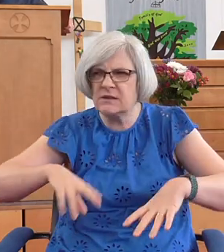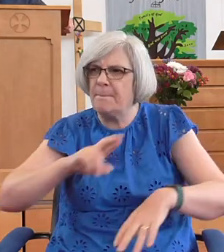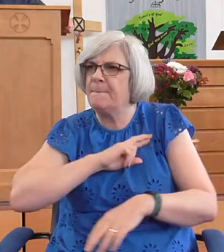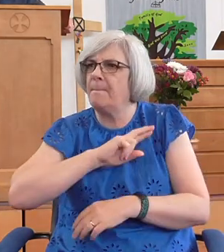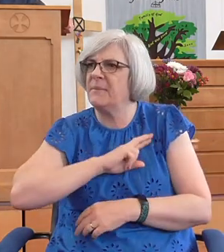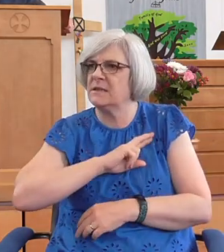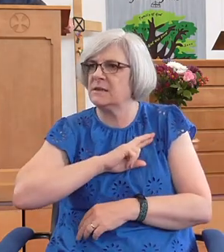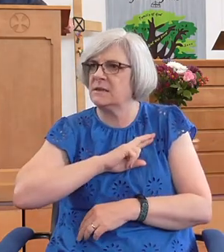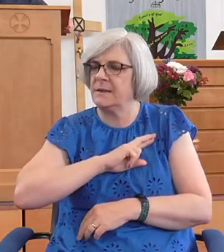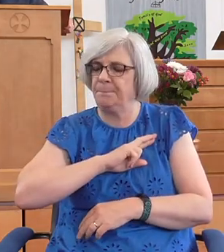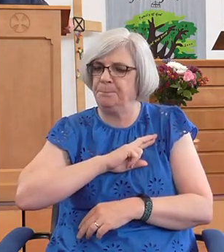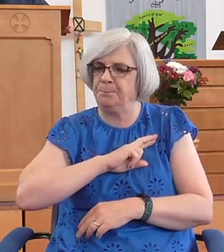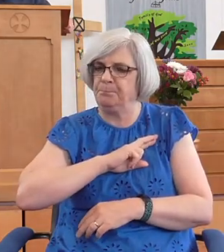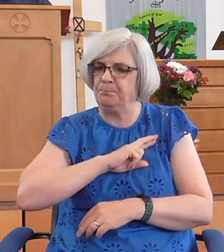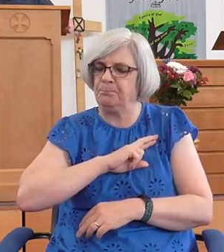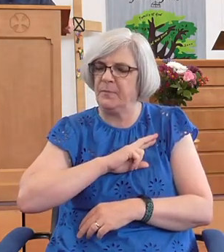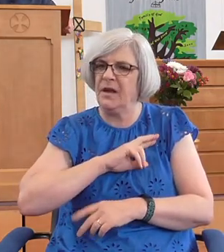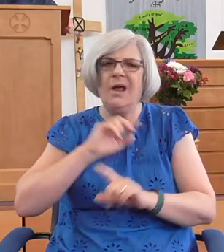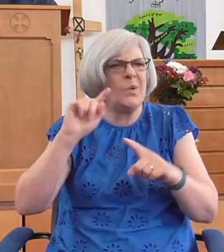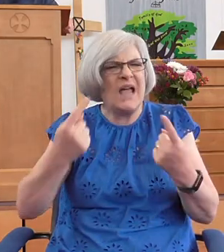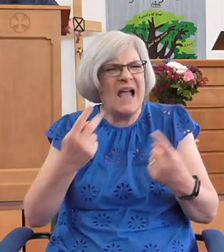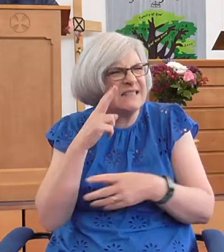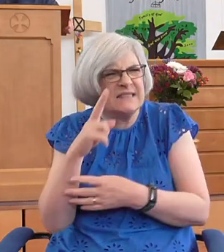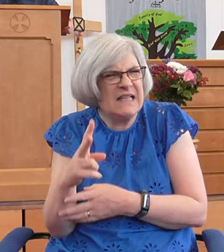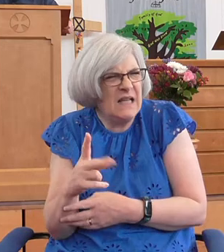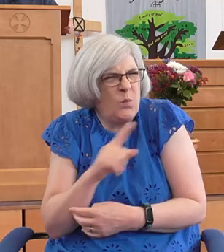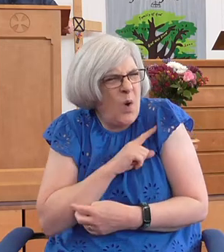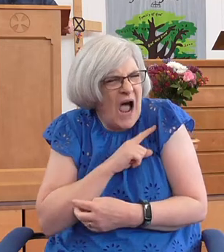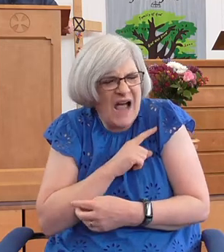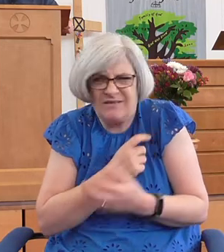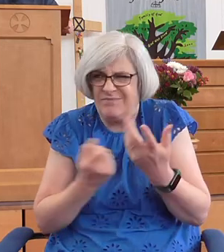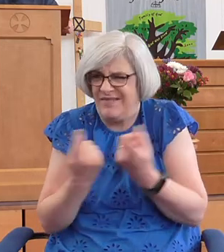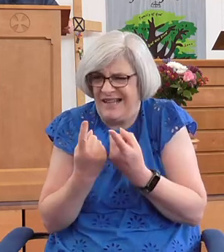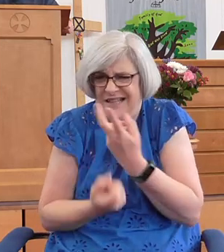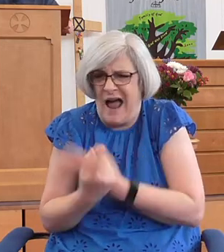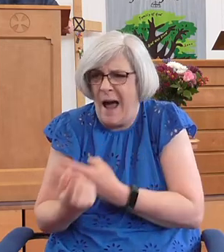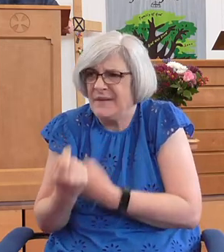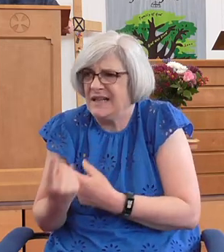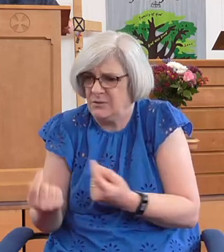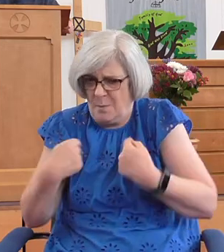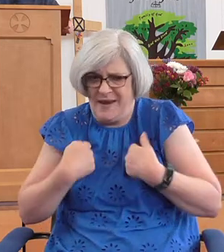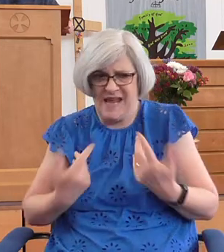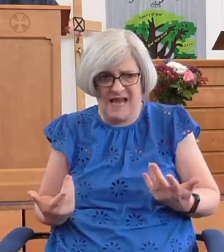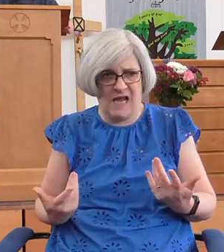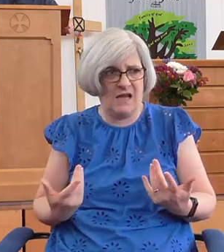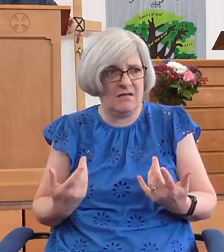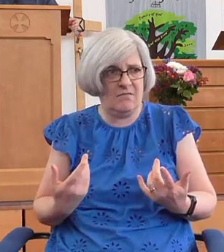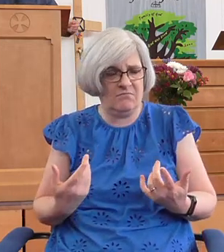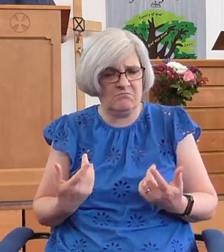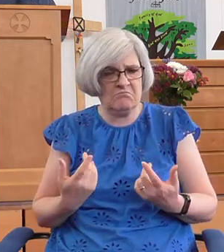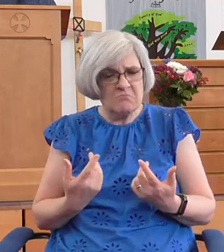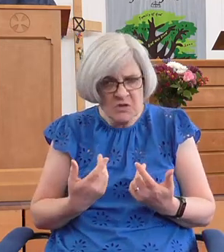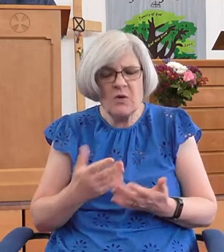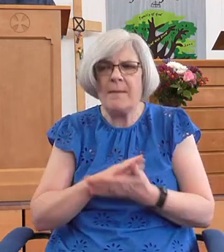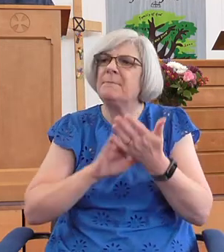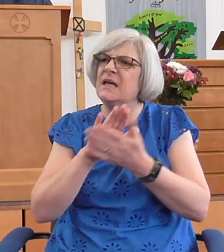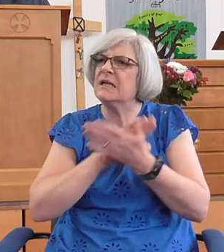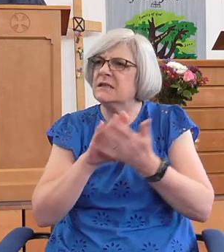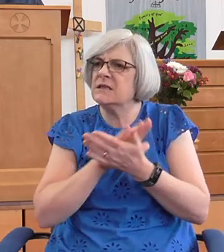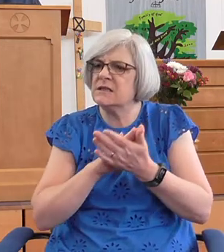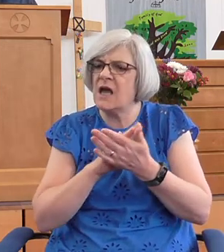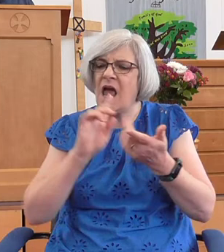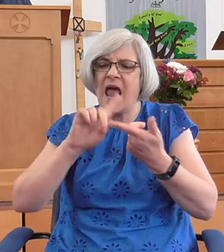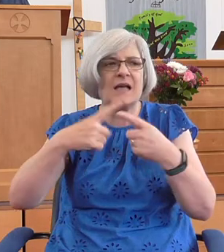purpose. We cannot see why these things are happening to us, and it is at this point that